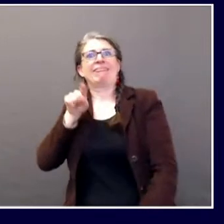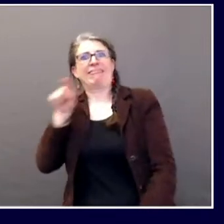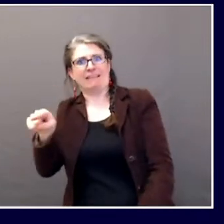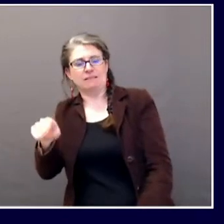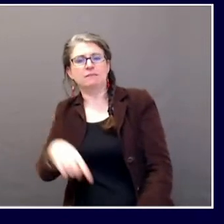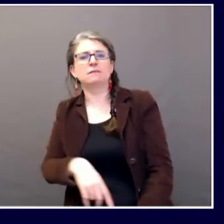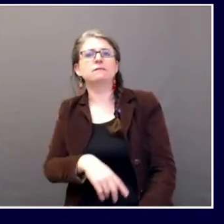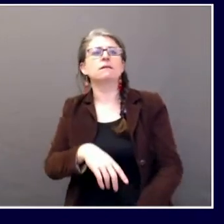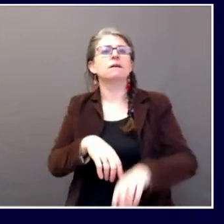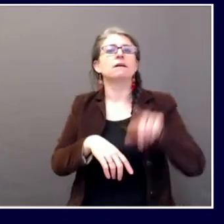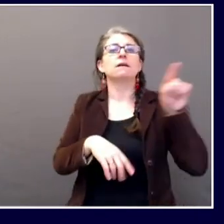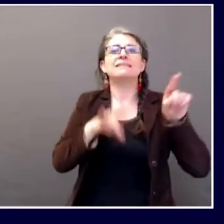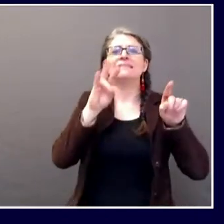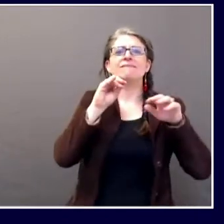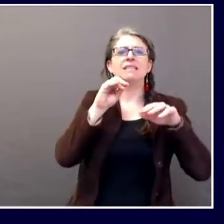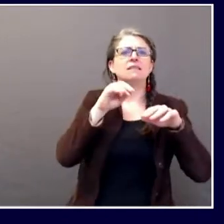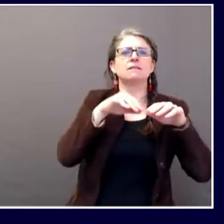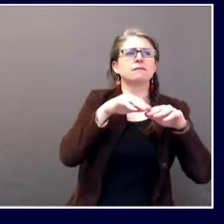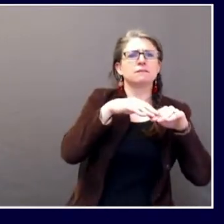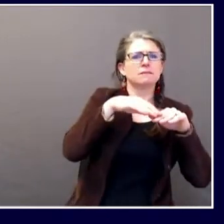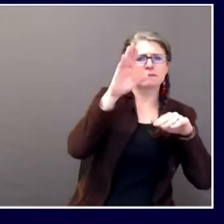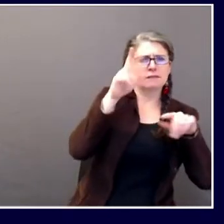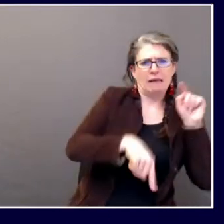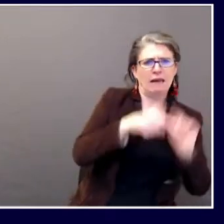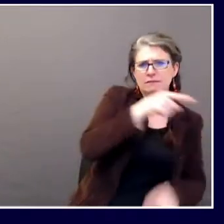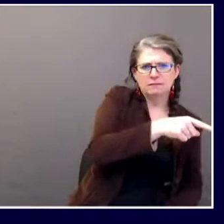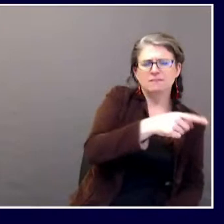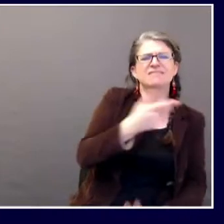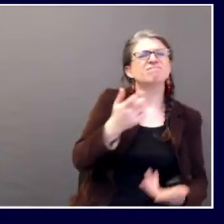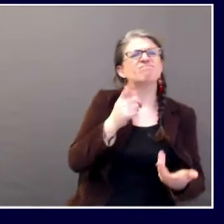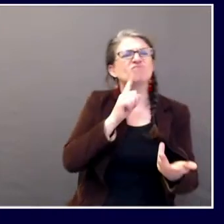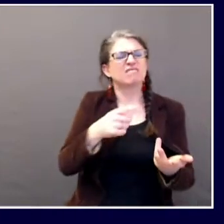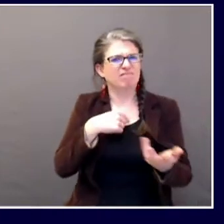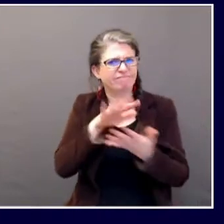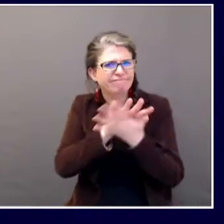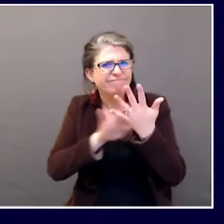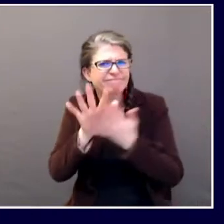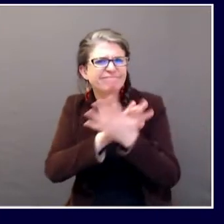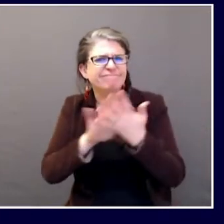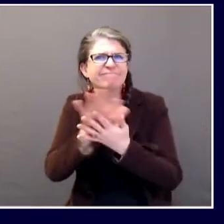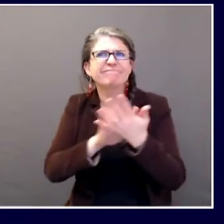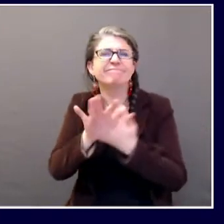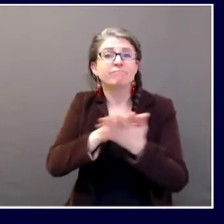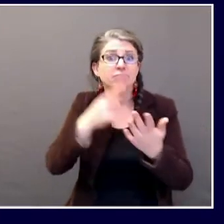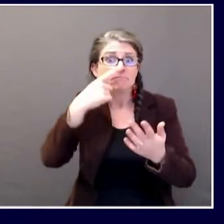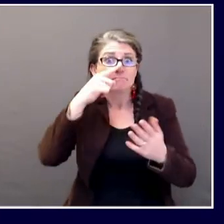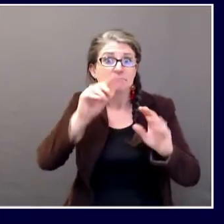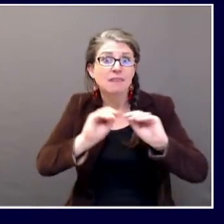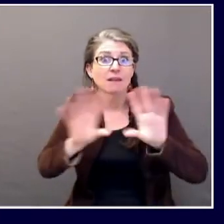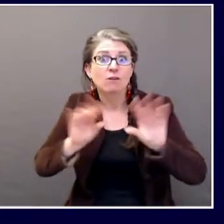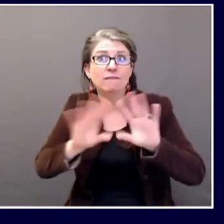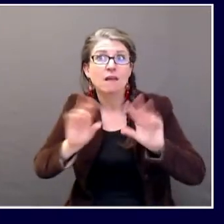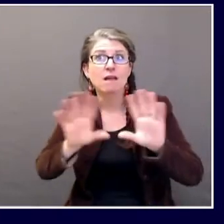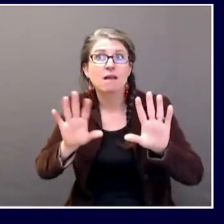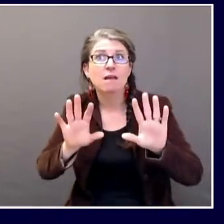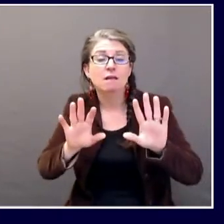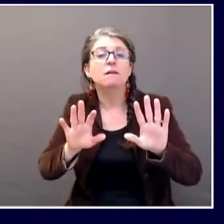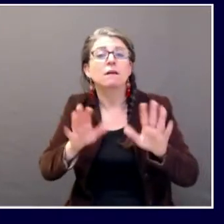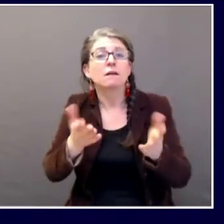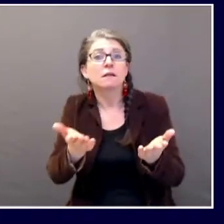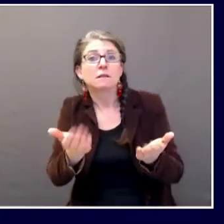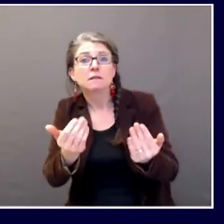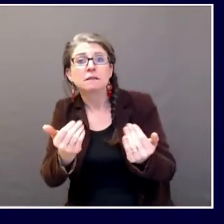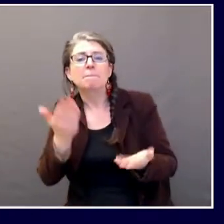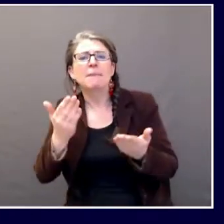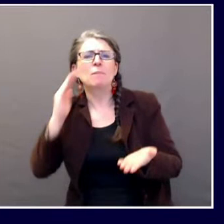really streamline this situation so that I think it would maybe lessen confusion?